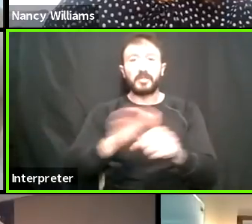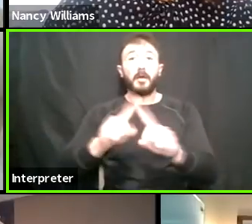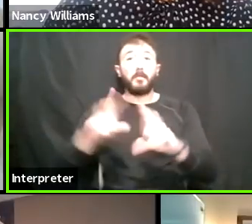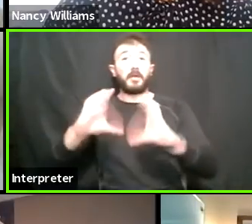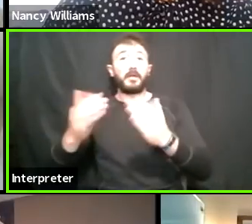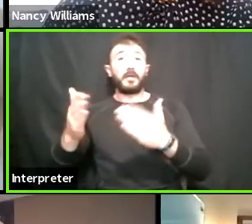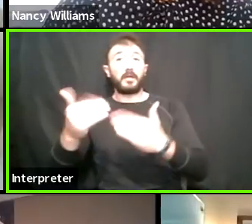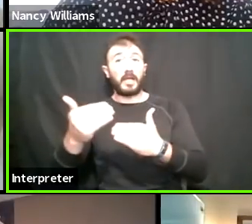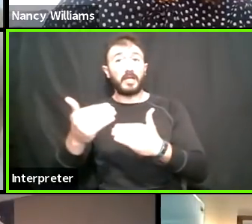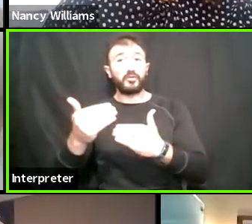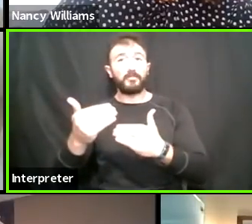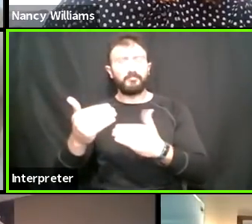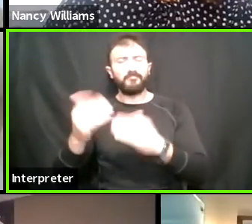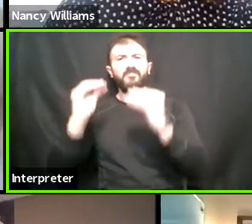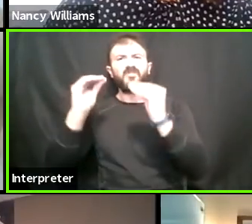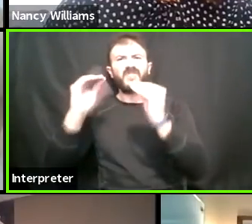that.